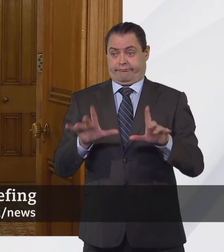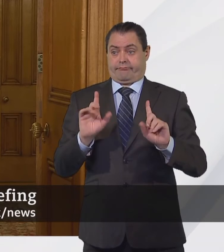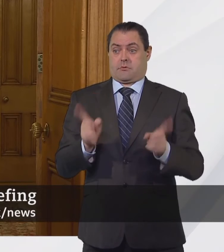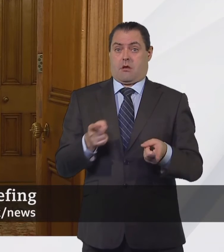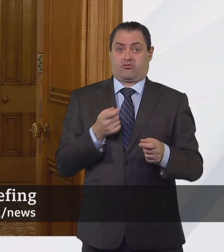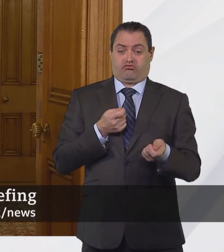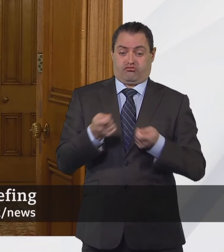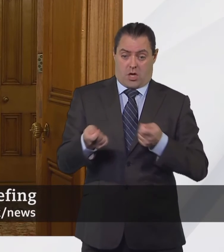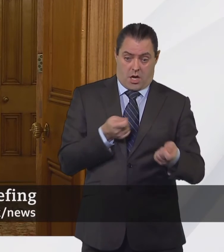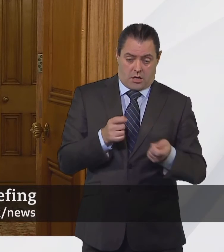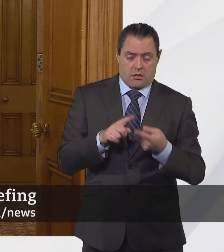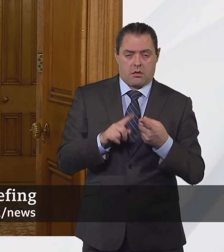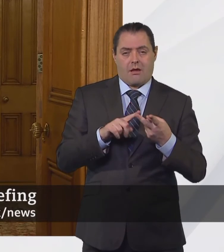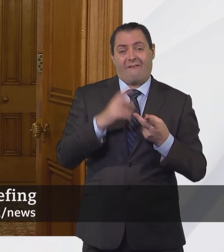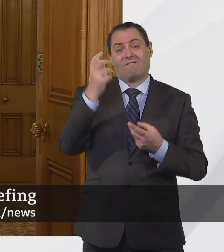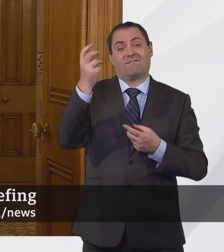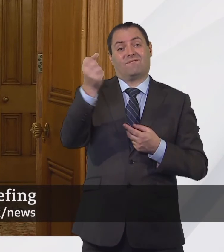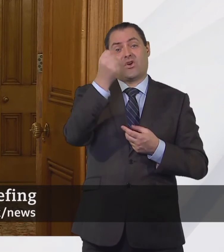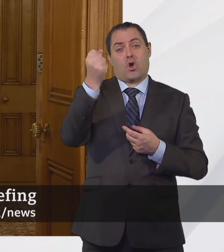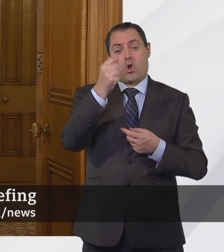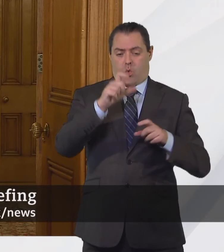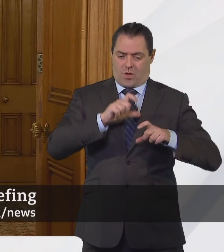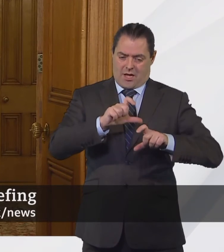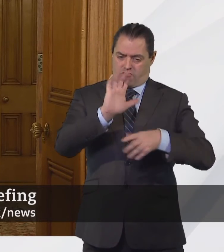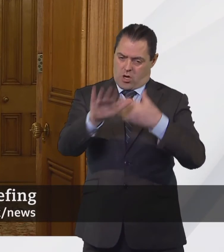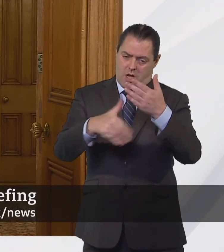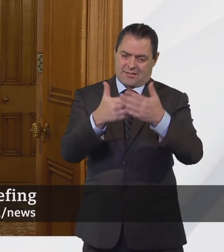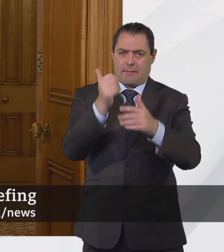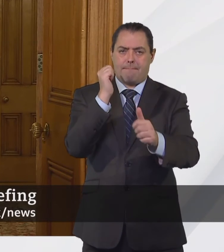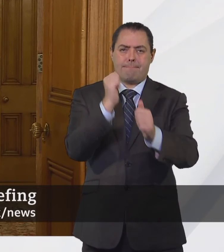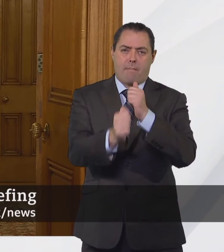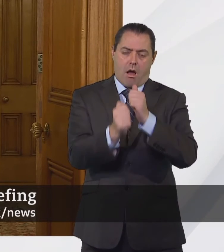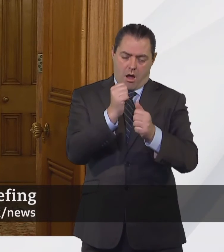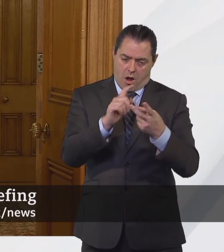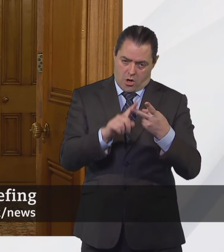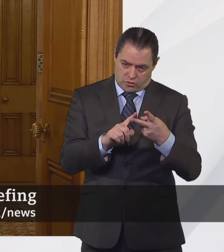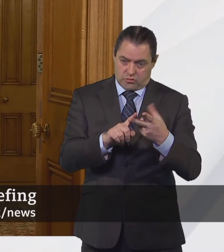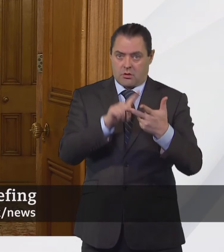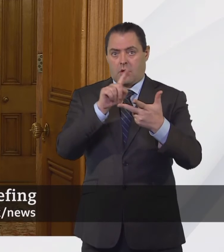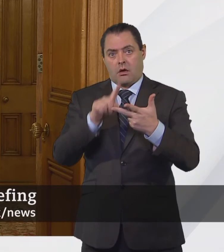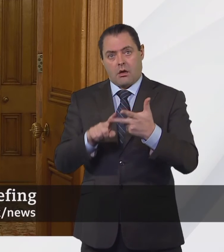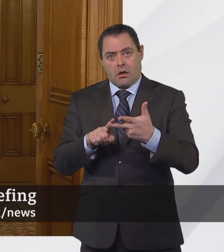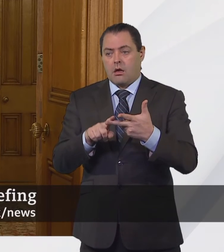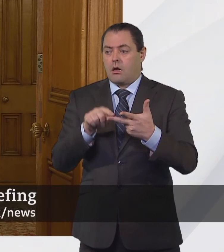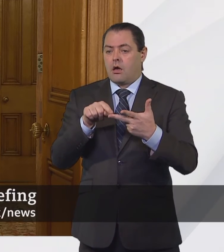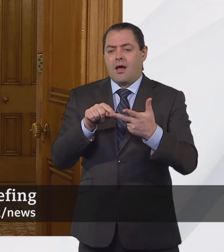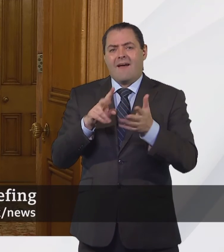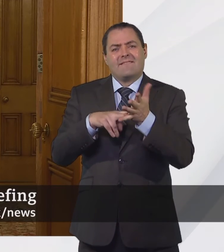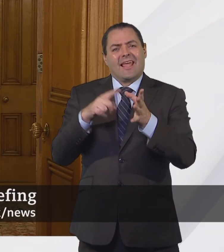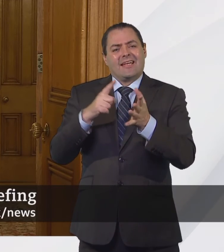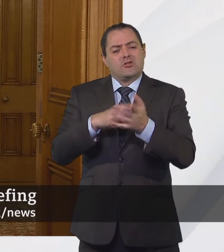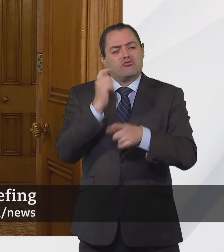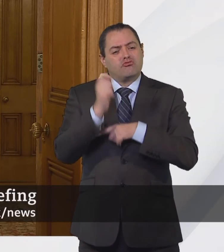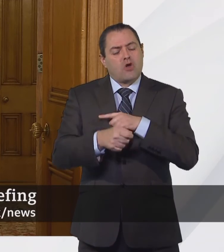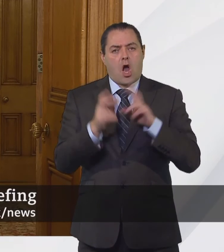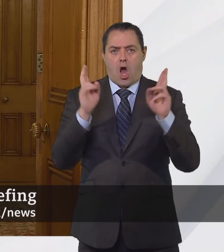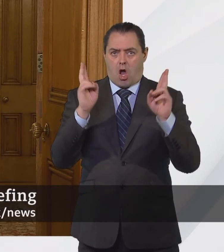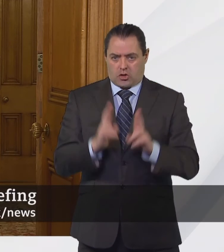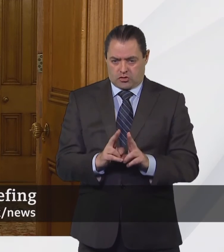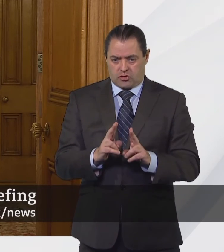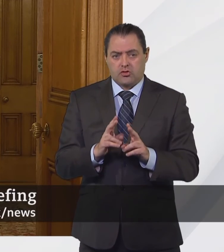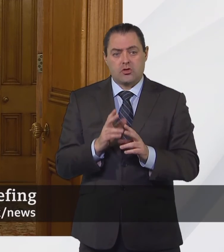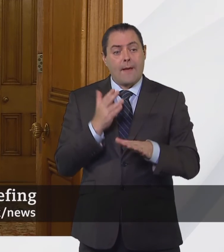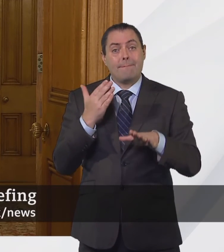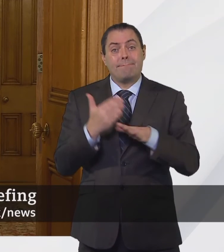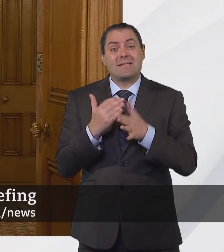furlough scheme, which goes right the way through to March. The cuts in VAT and in business rates,